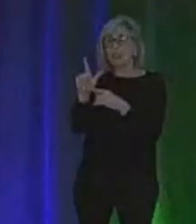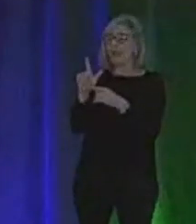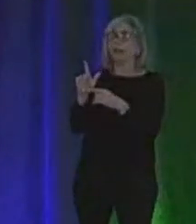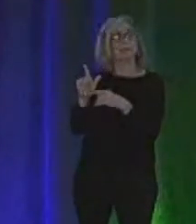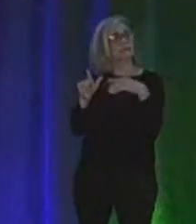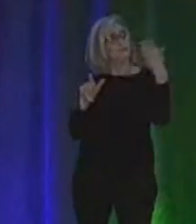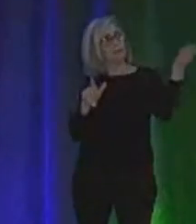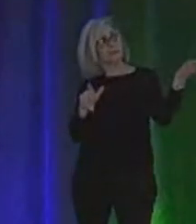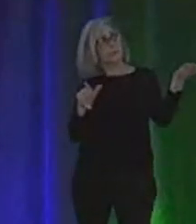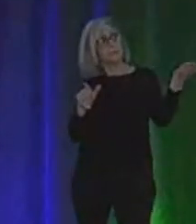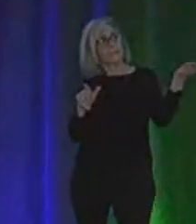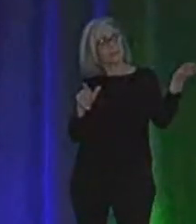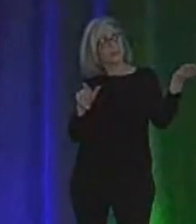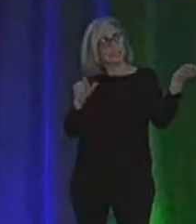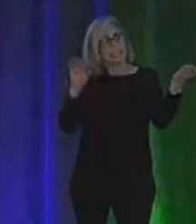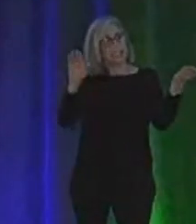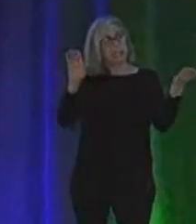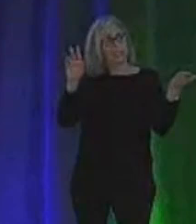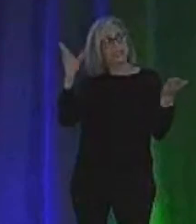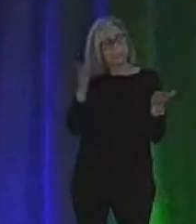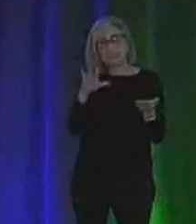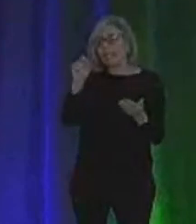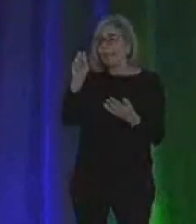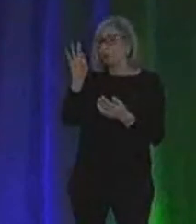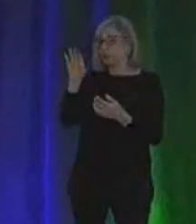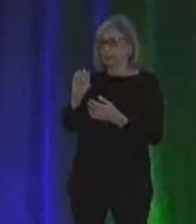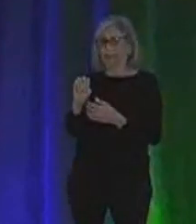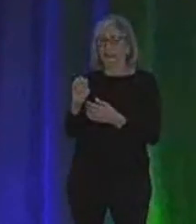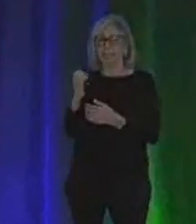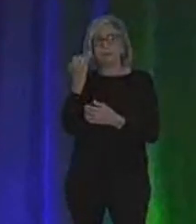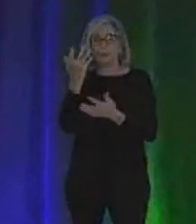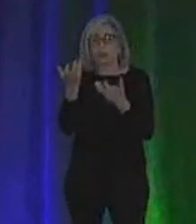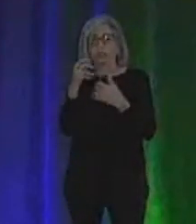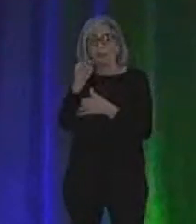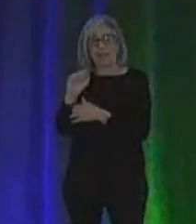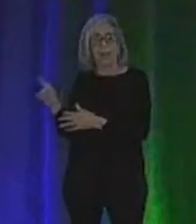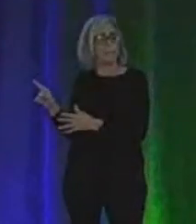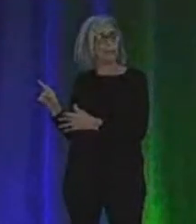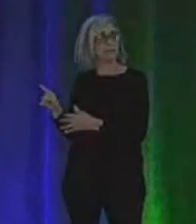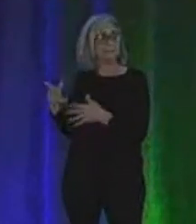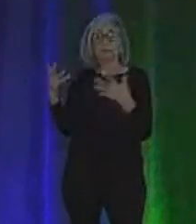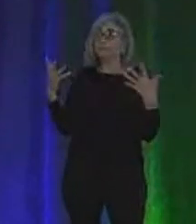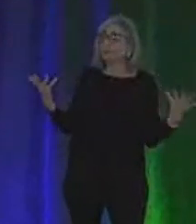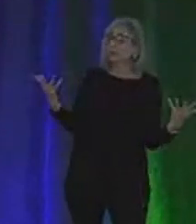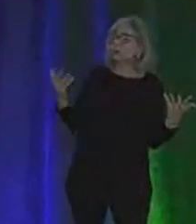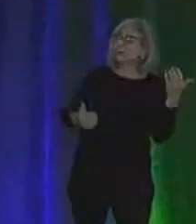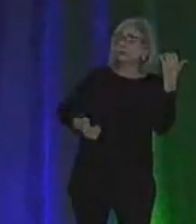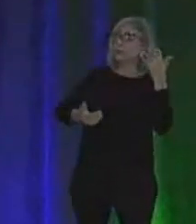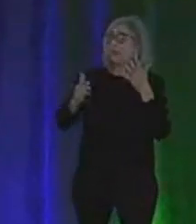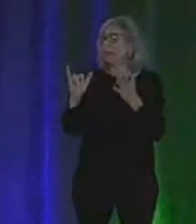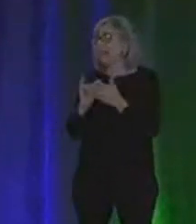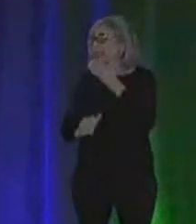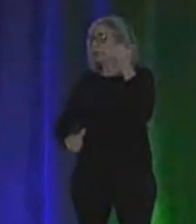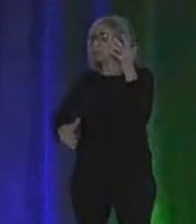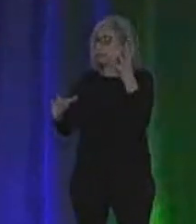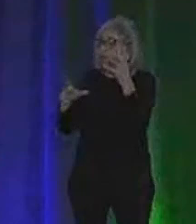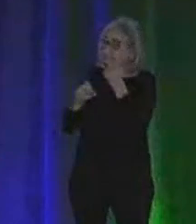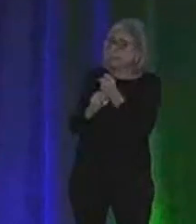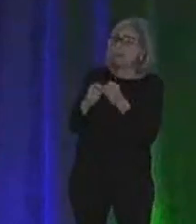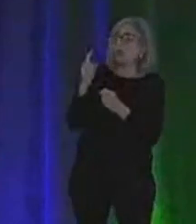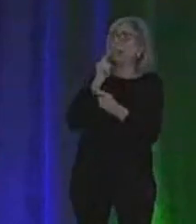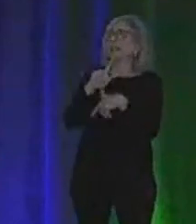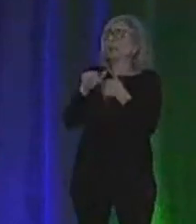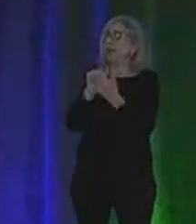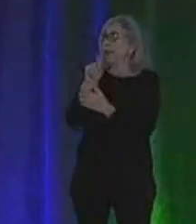github.com/vercel/commerce if you want to look at an e-commerce app with the app router. And so overall, that's kind of how we're thinking about the